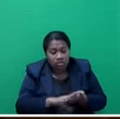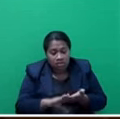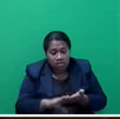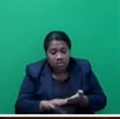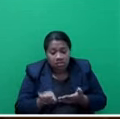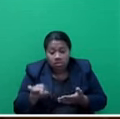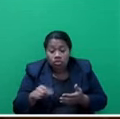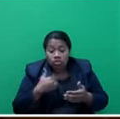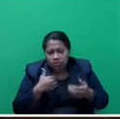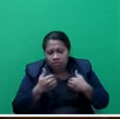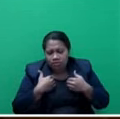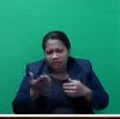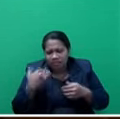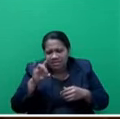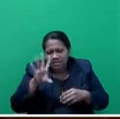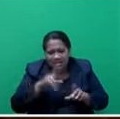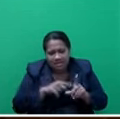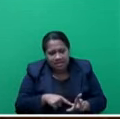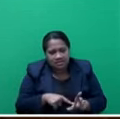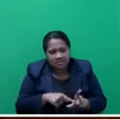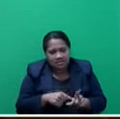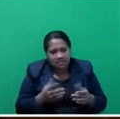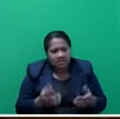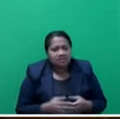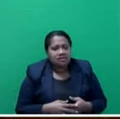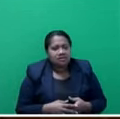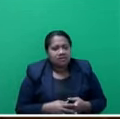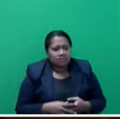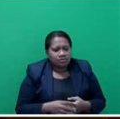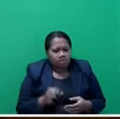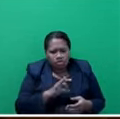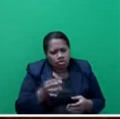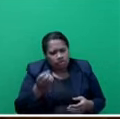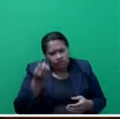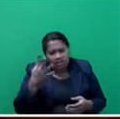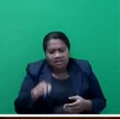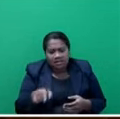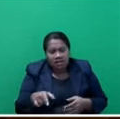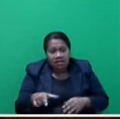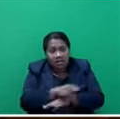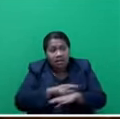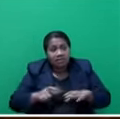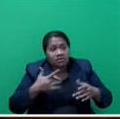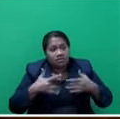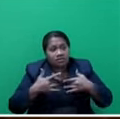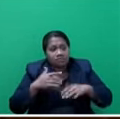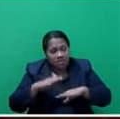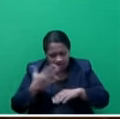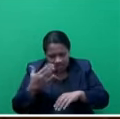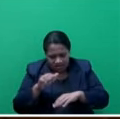years. Not to forget the 100 acres of property that the university sits on. We